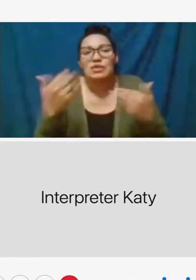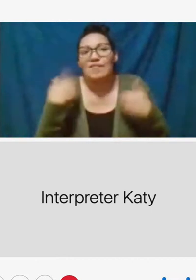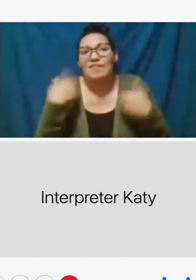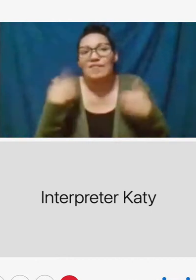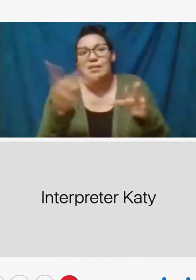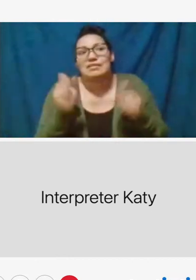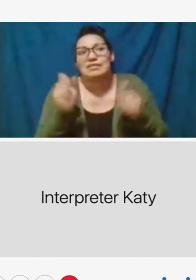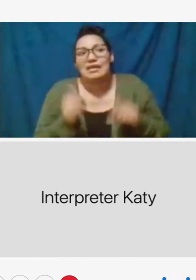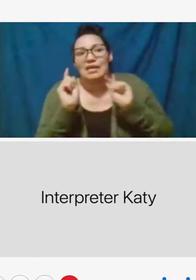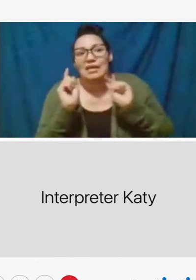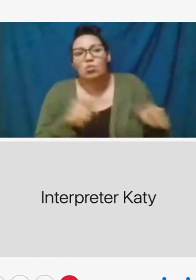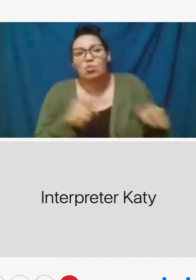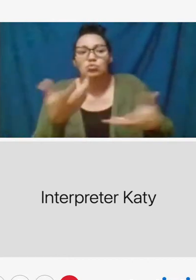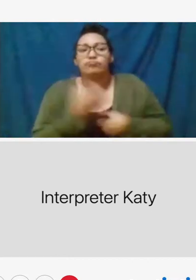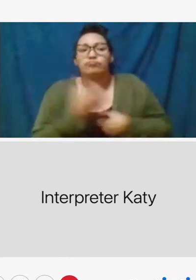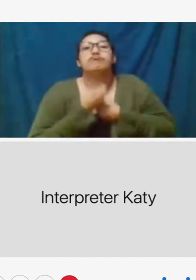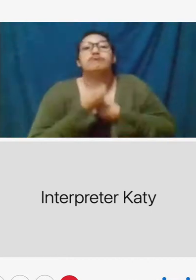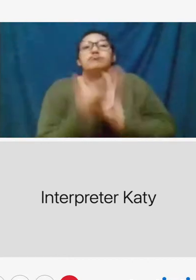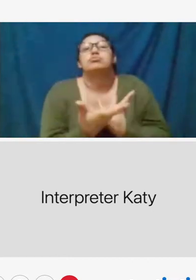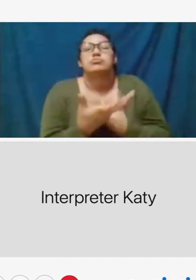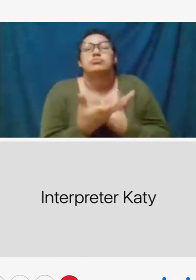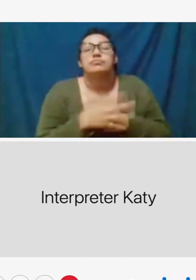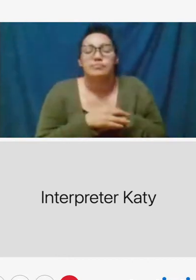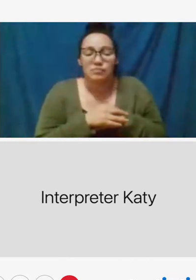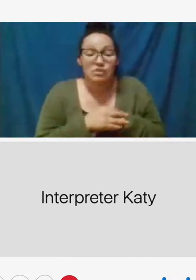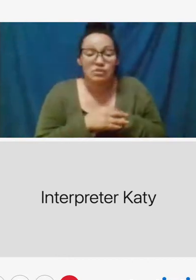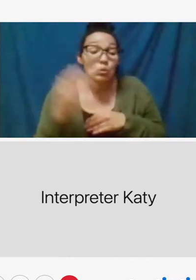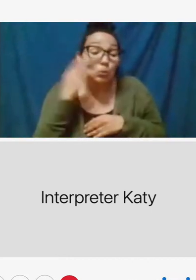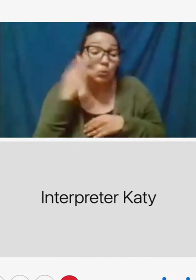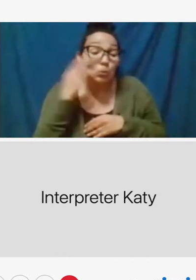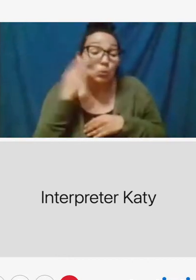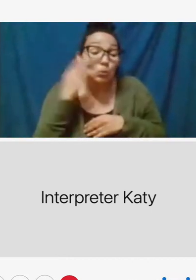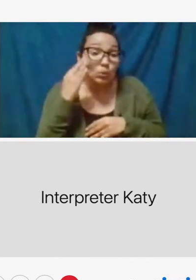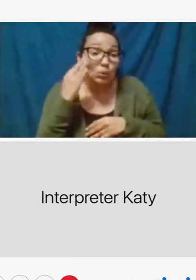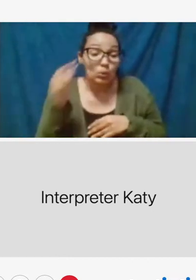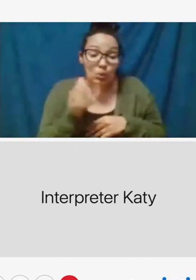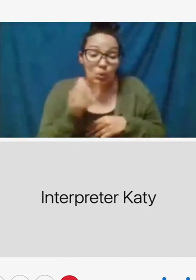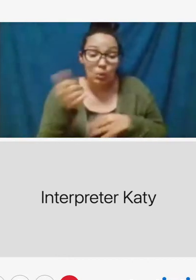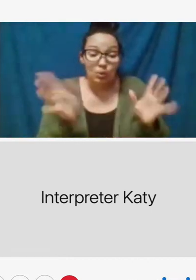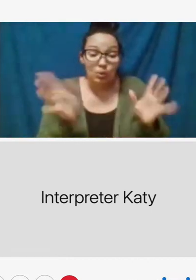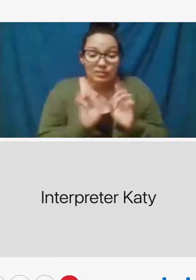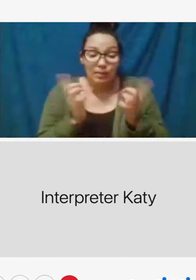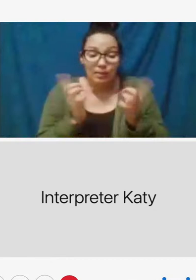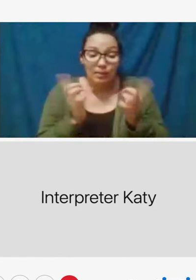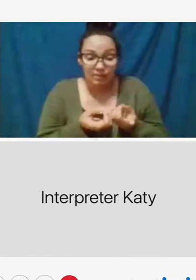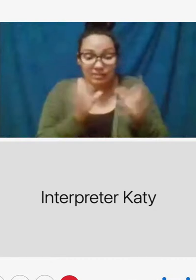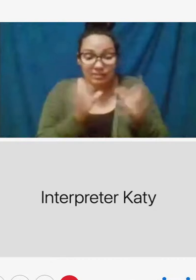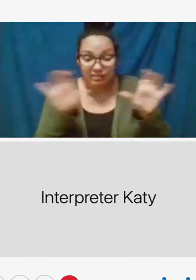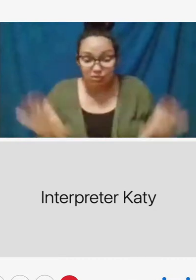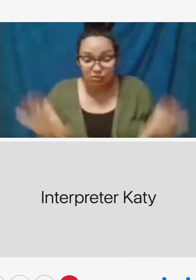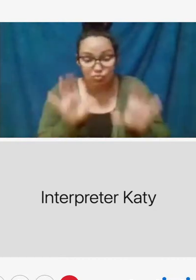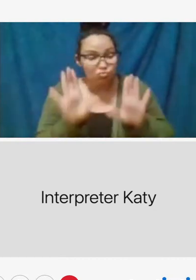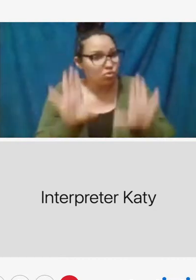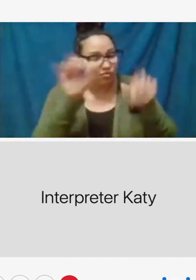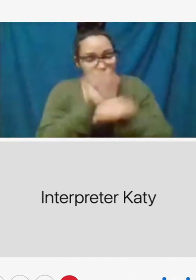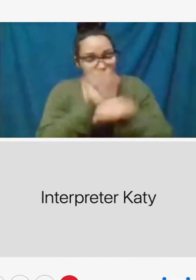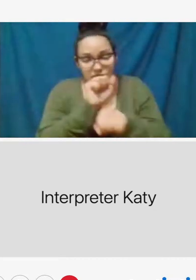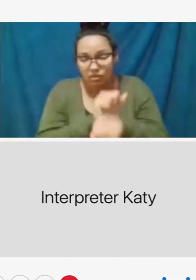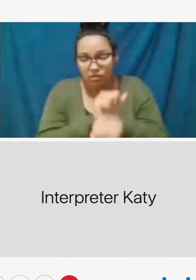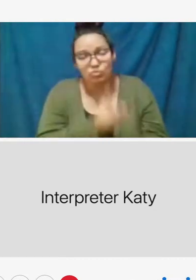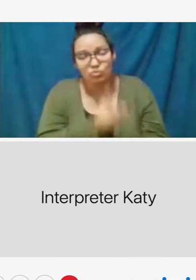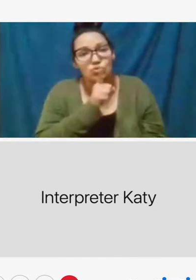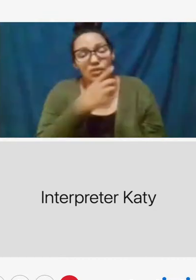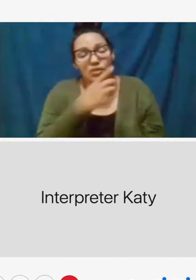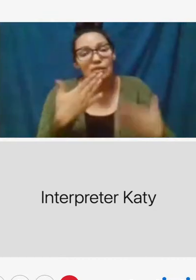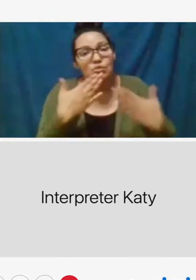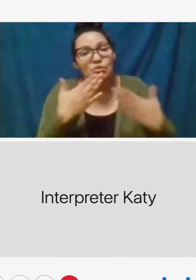so I know that there's a lot of other departments that do wonderful jobs really appreciate what they do